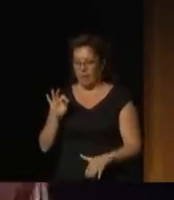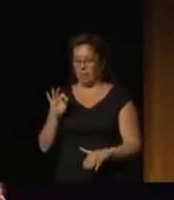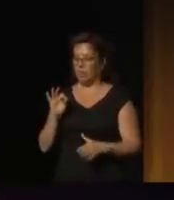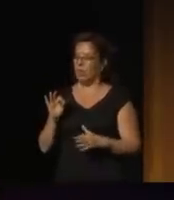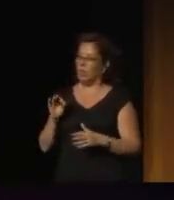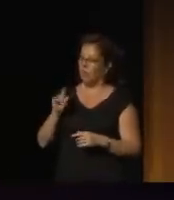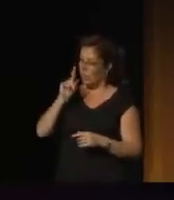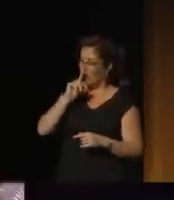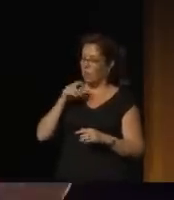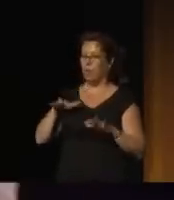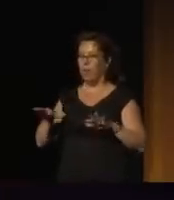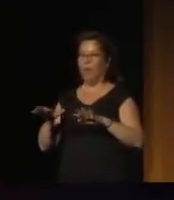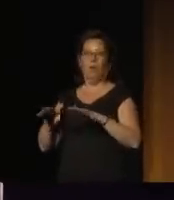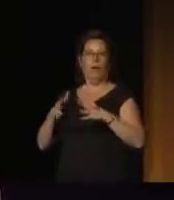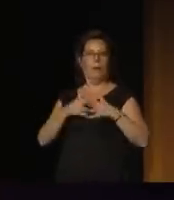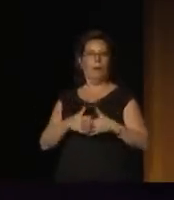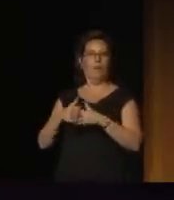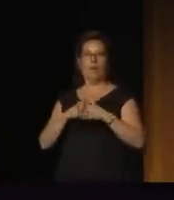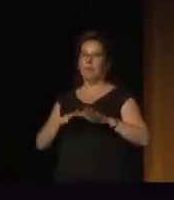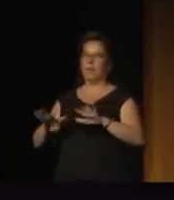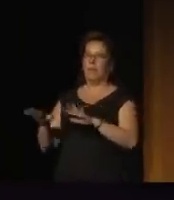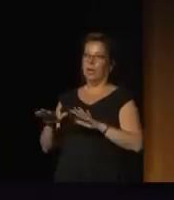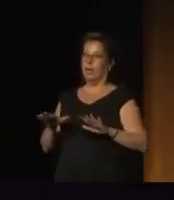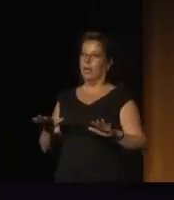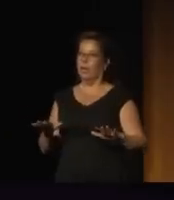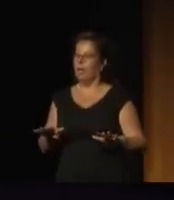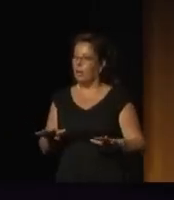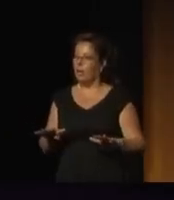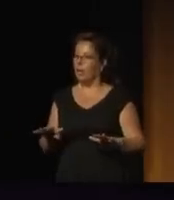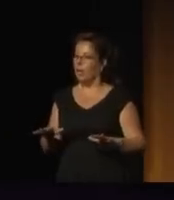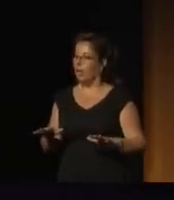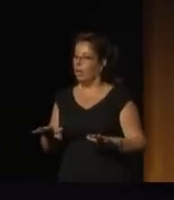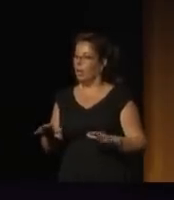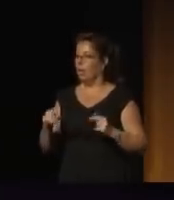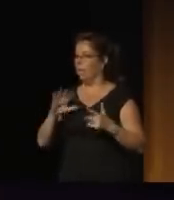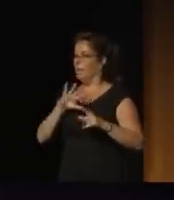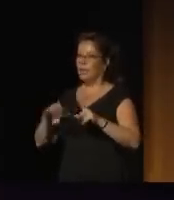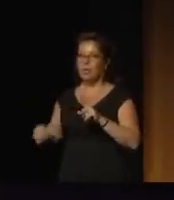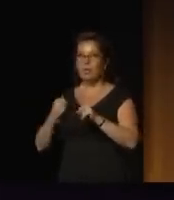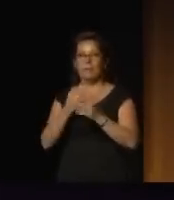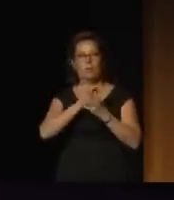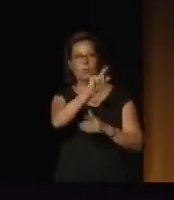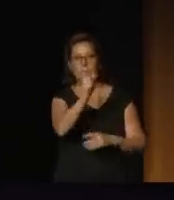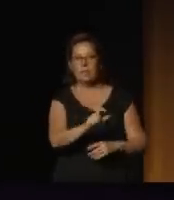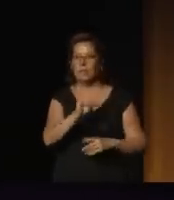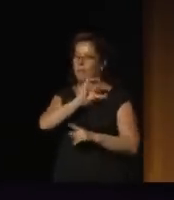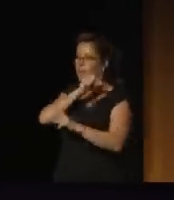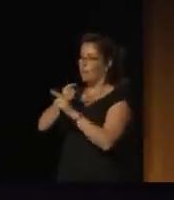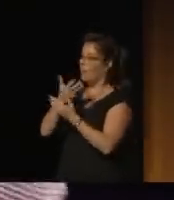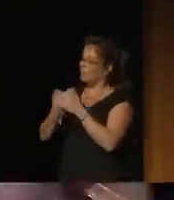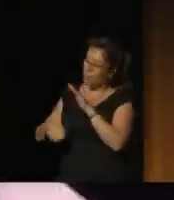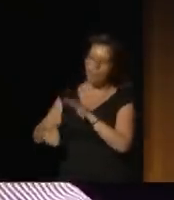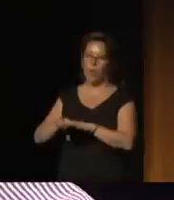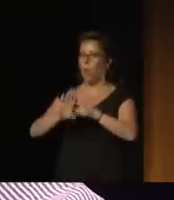be okay. You know, we had Berlusconi. That was awful, too. I said, yes, Berlusconi was horrible for the Italians. But Trump's going to be horrible for the